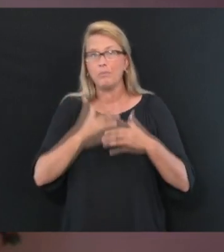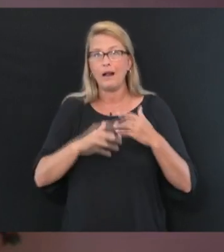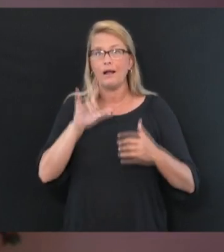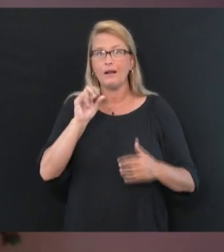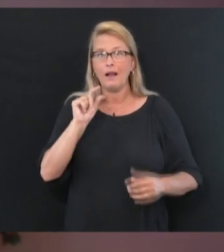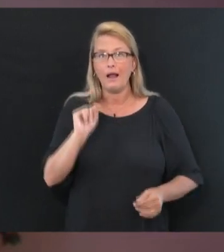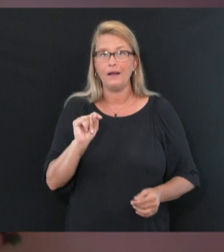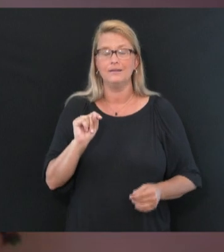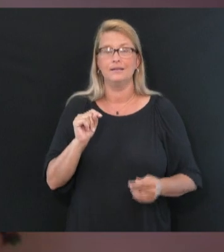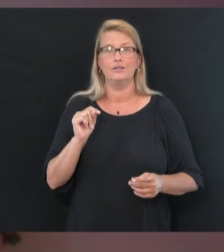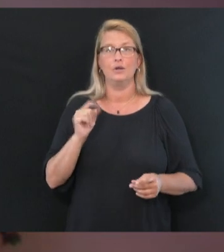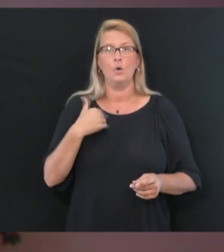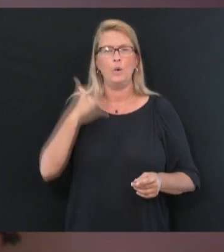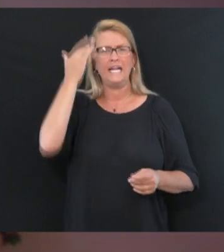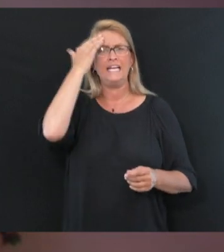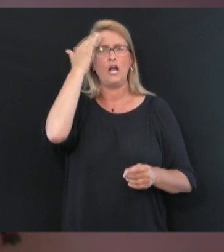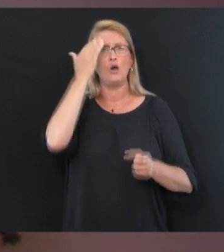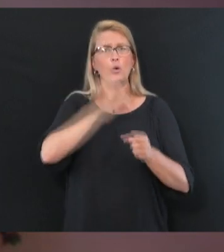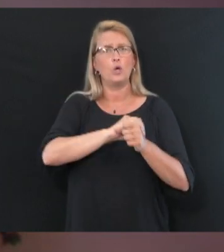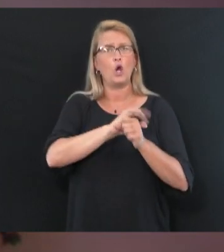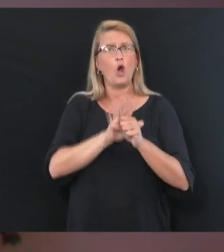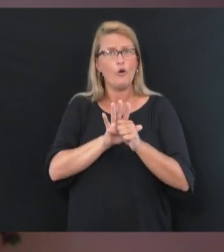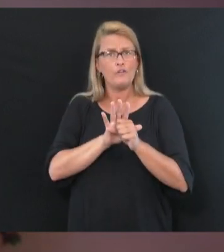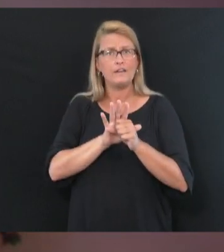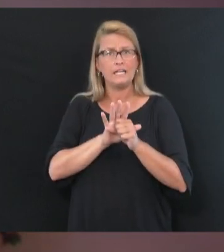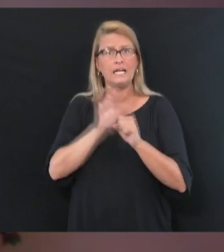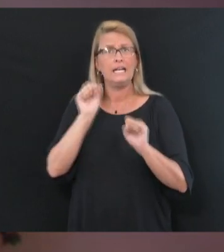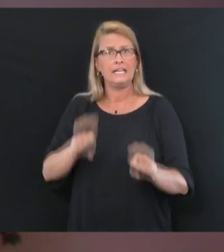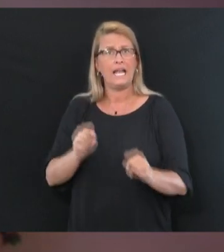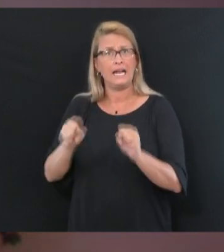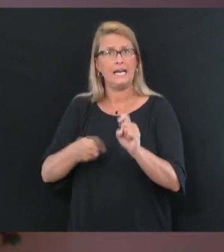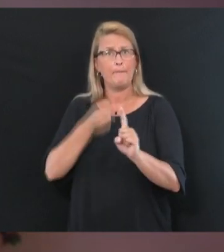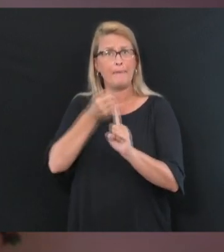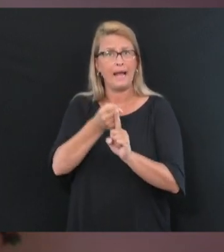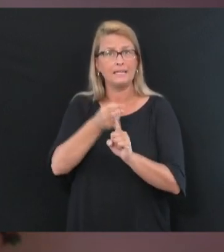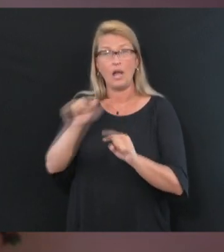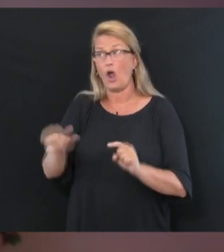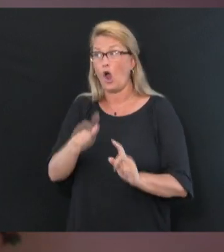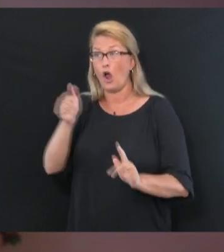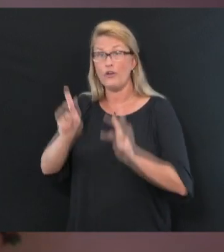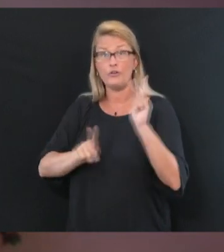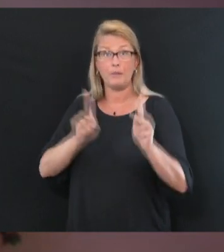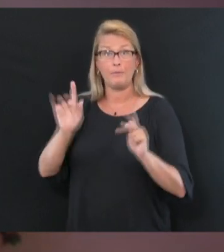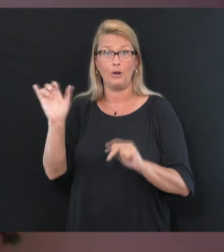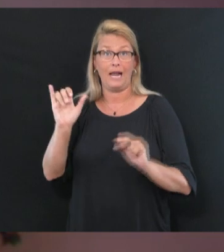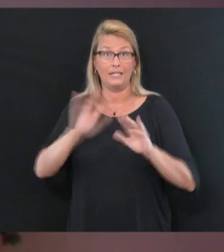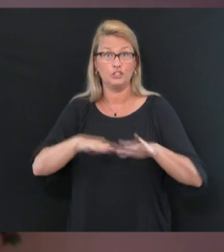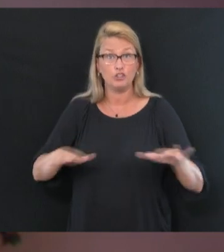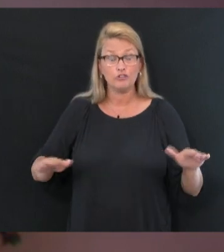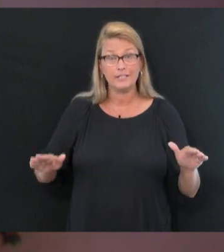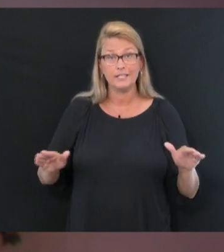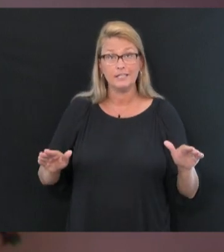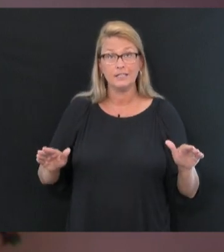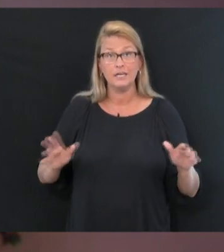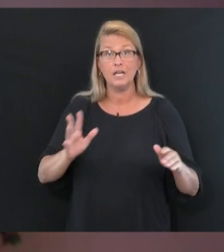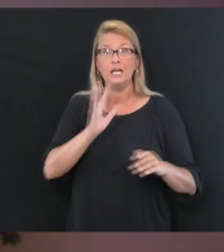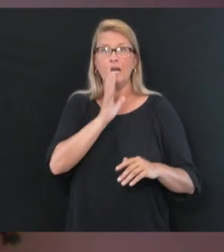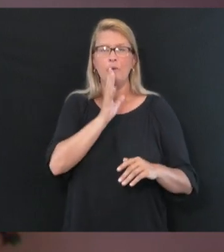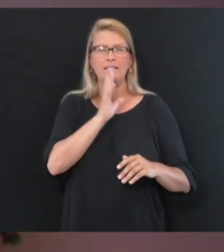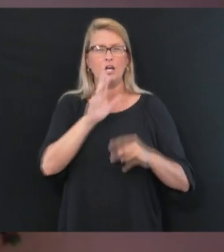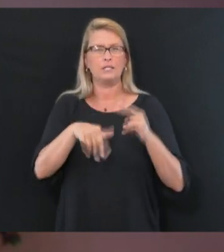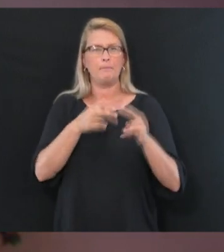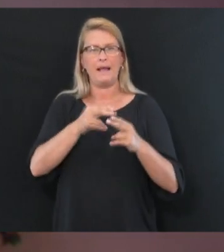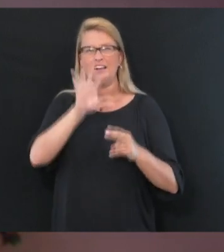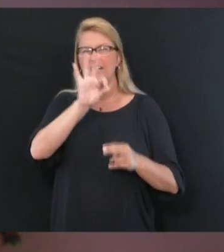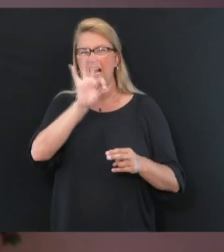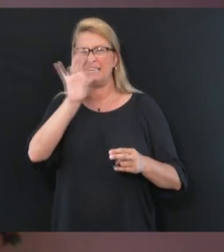also know that COVID-19 can impact others, including children. And we talked about